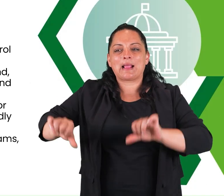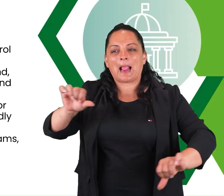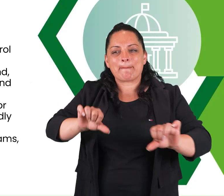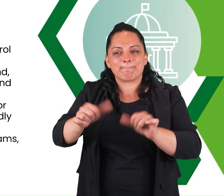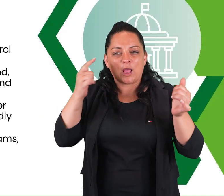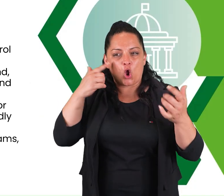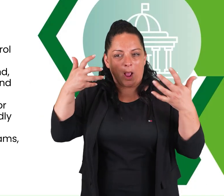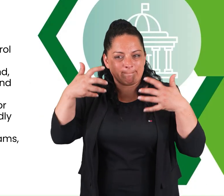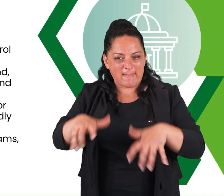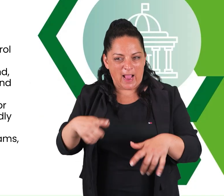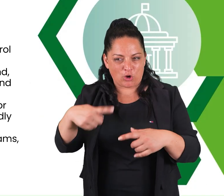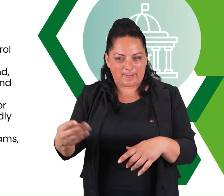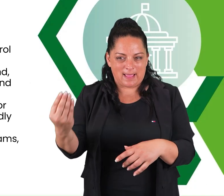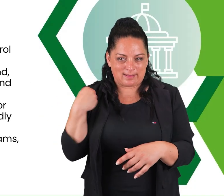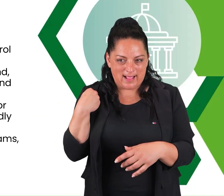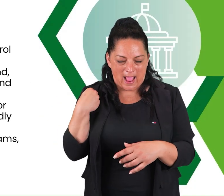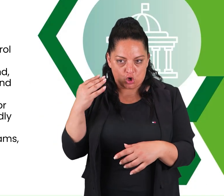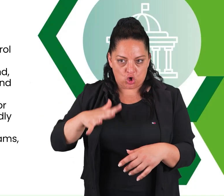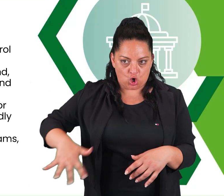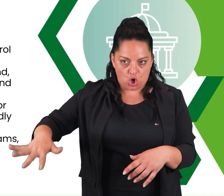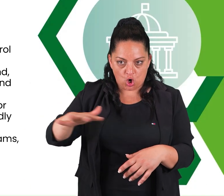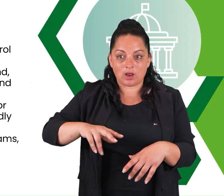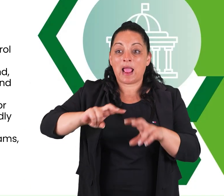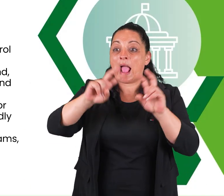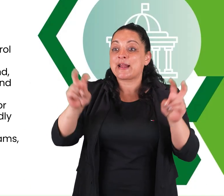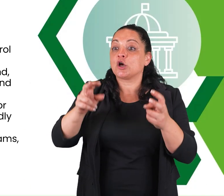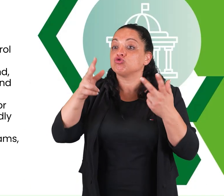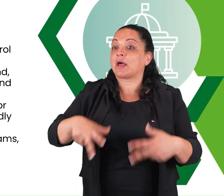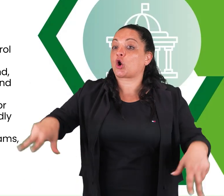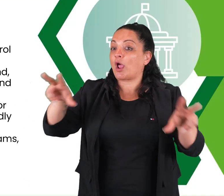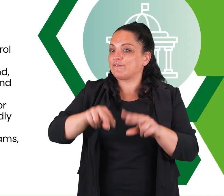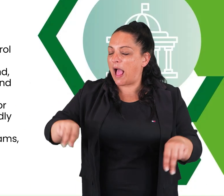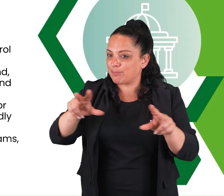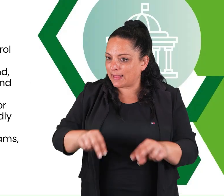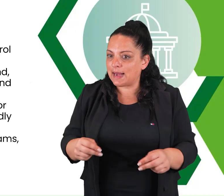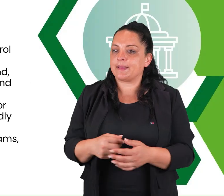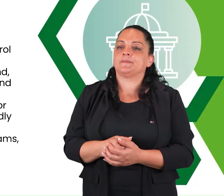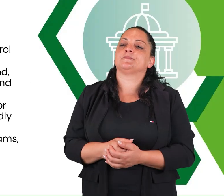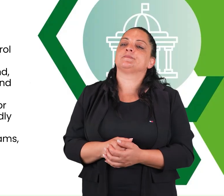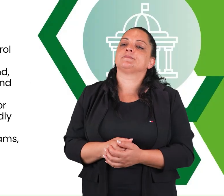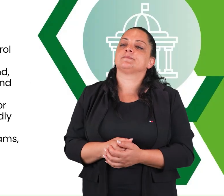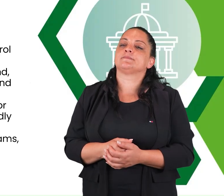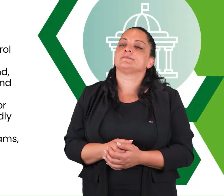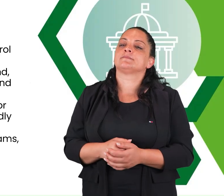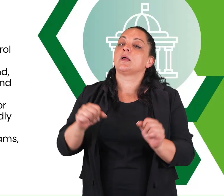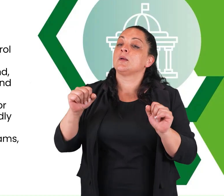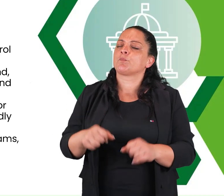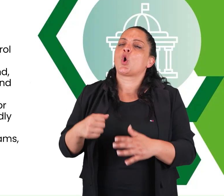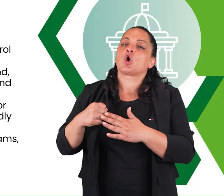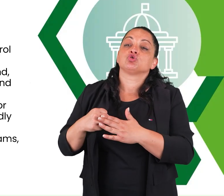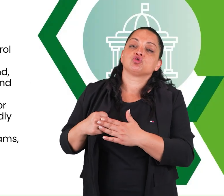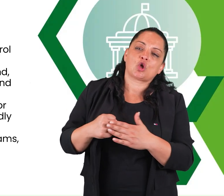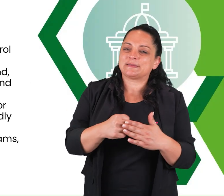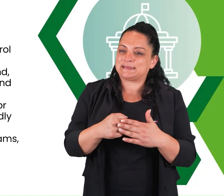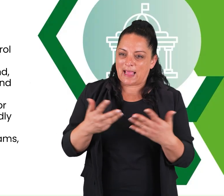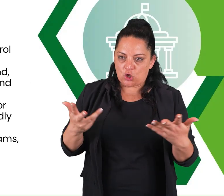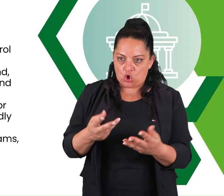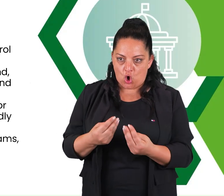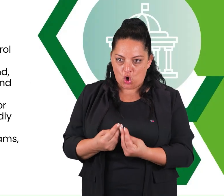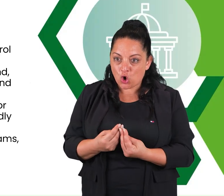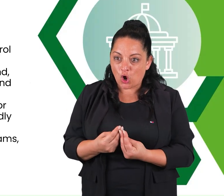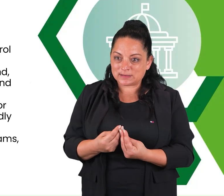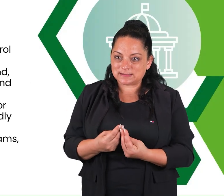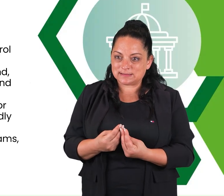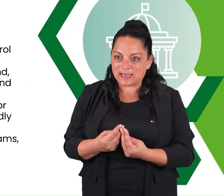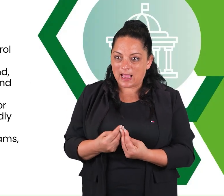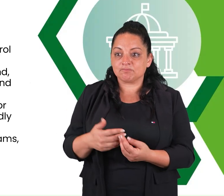waste disposal, and enforce air and water quality standards. They can promote renewable energy and conservation